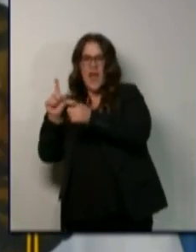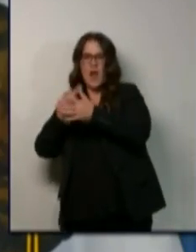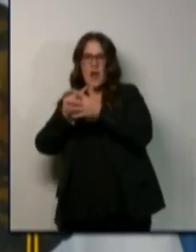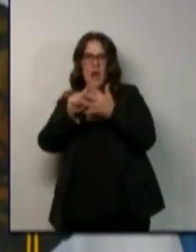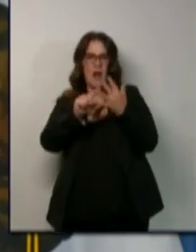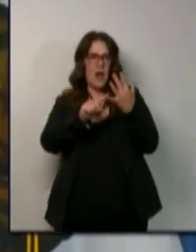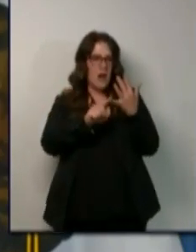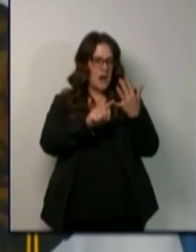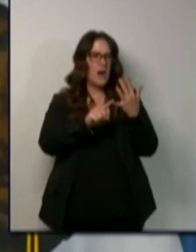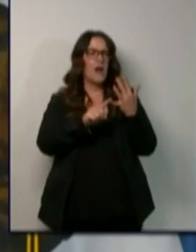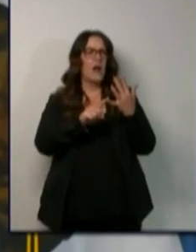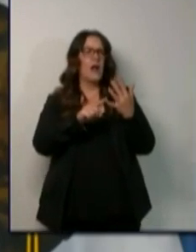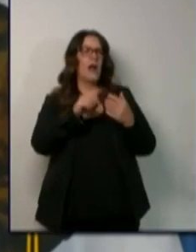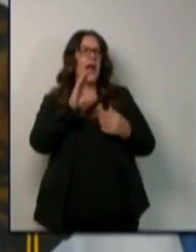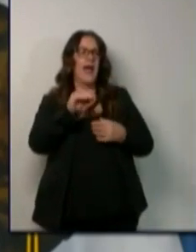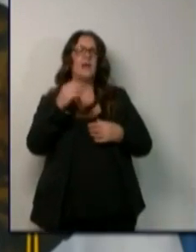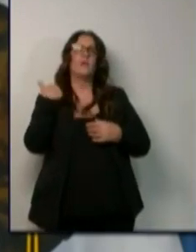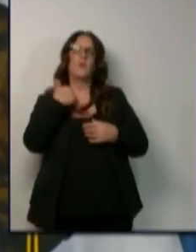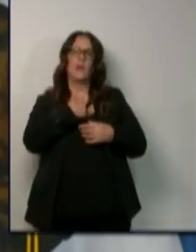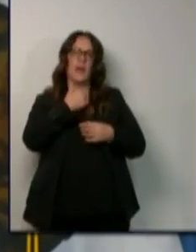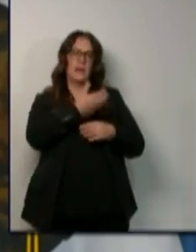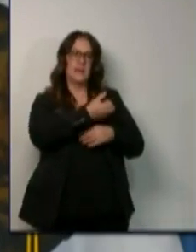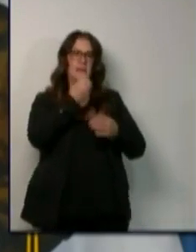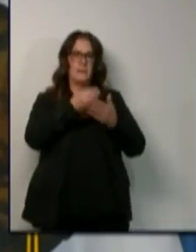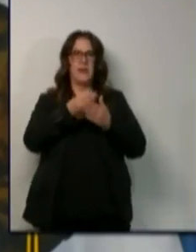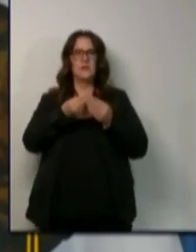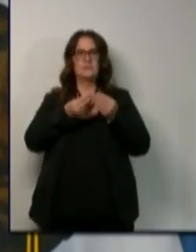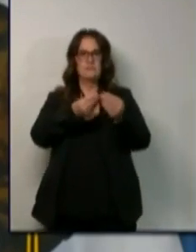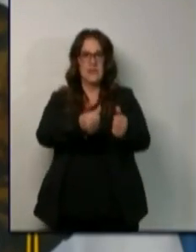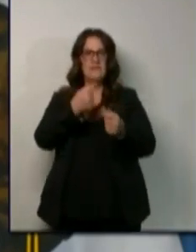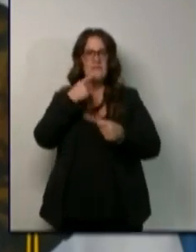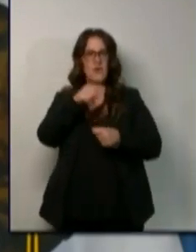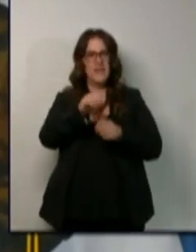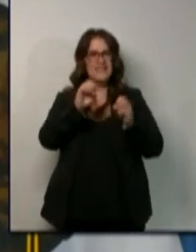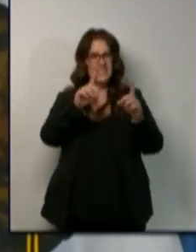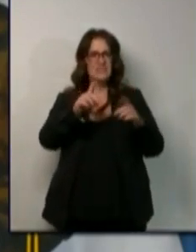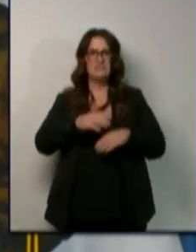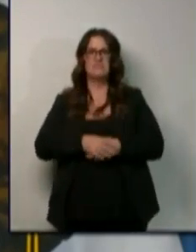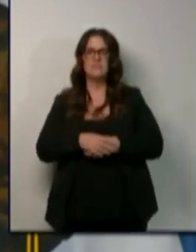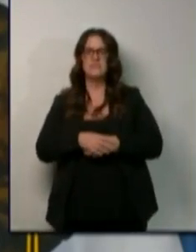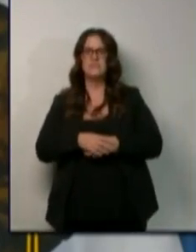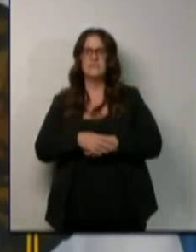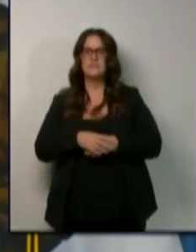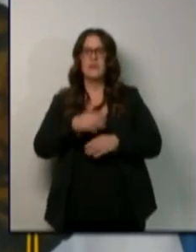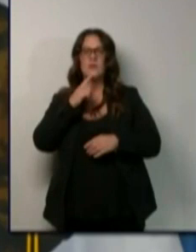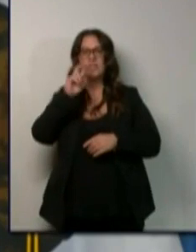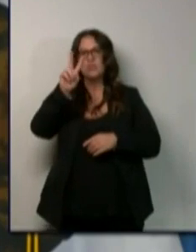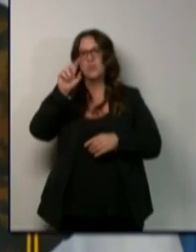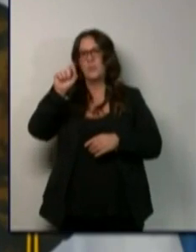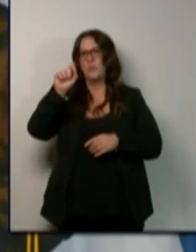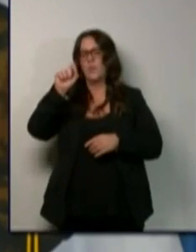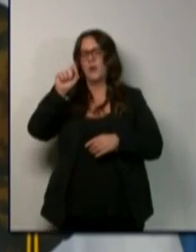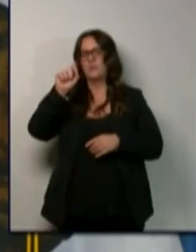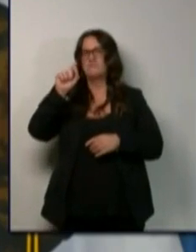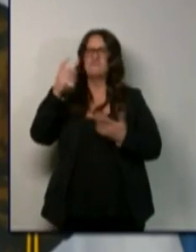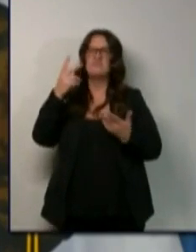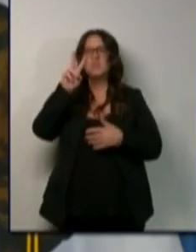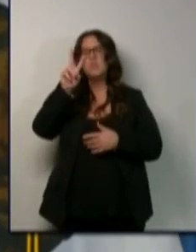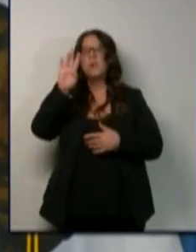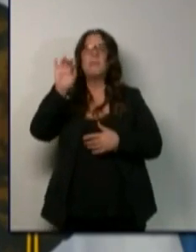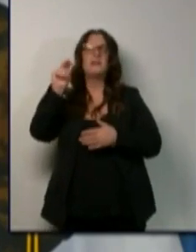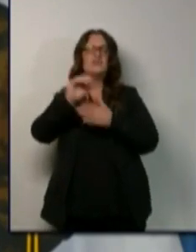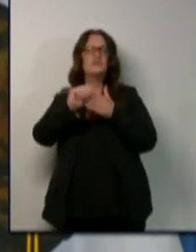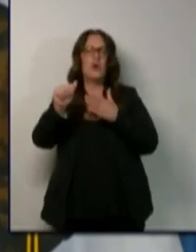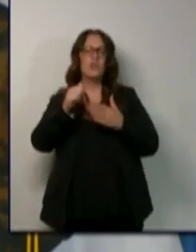payment, and knowing that commitment will be made, not just advanced, of a minimum of roughly $2 billion a year,